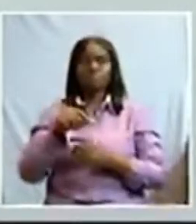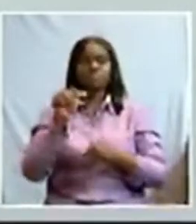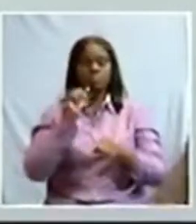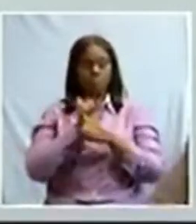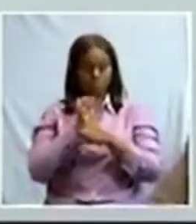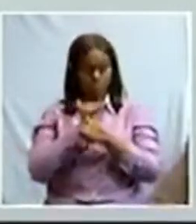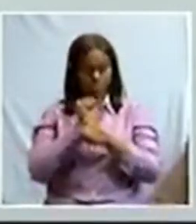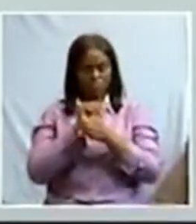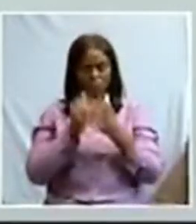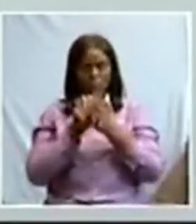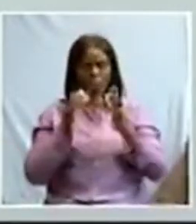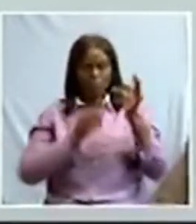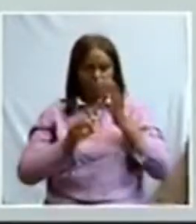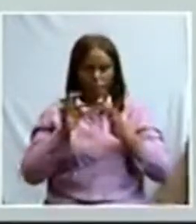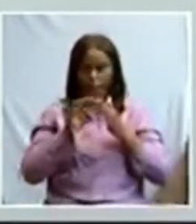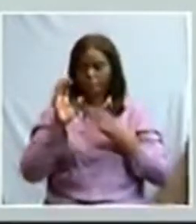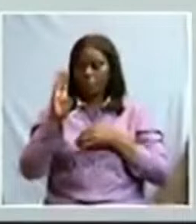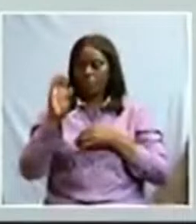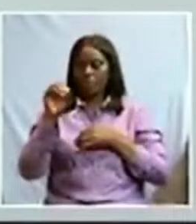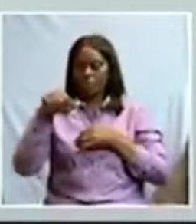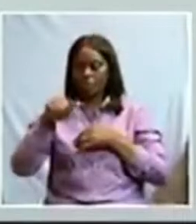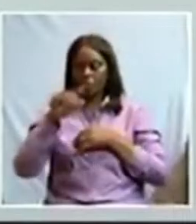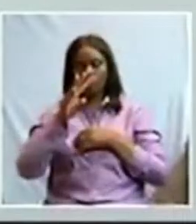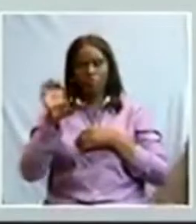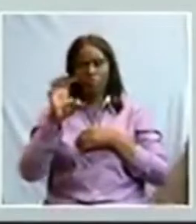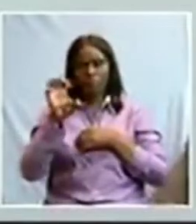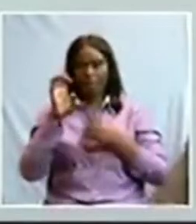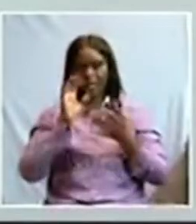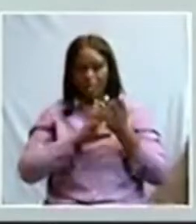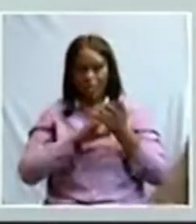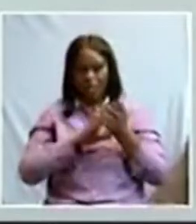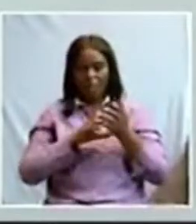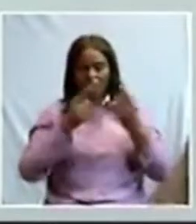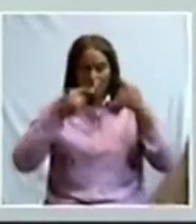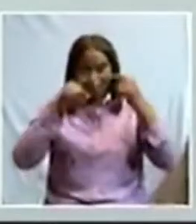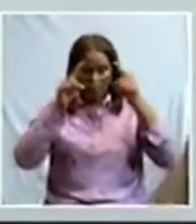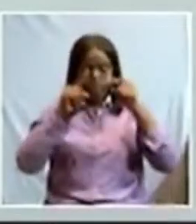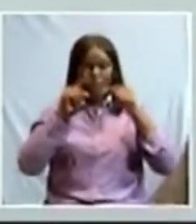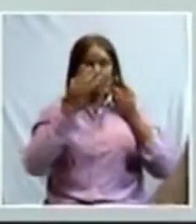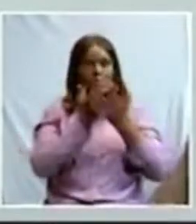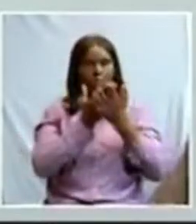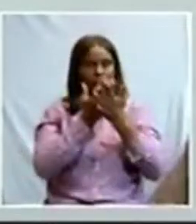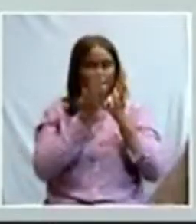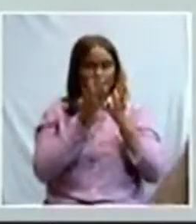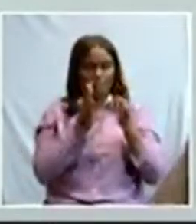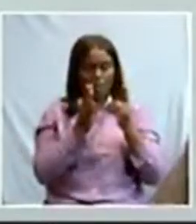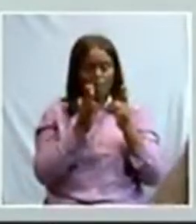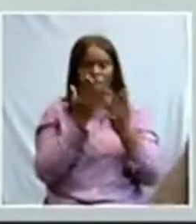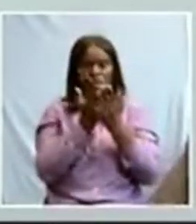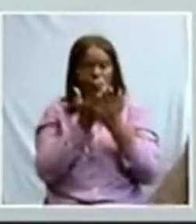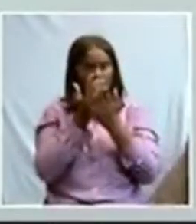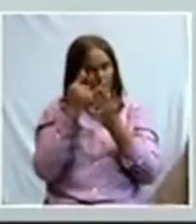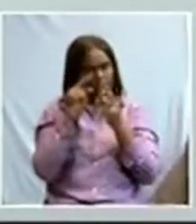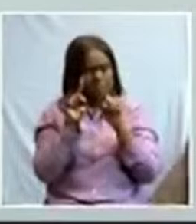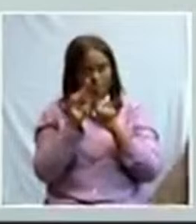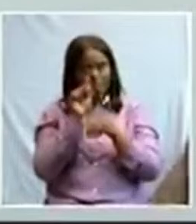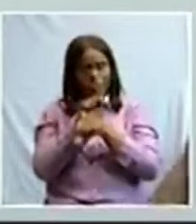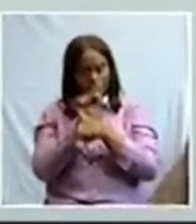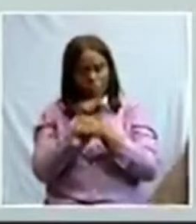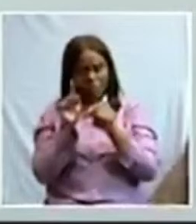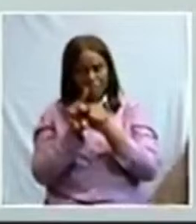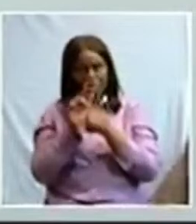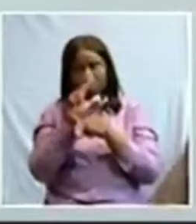work stipulated, BOQ 400,000. The successive bidder, he bids for the same project